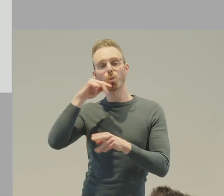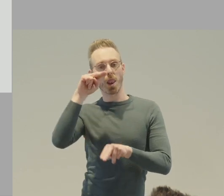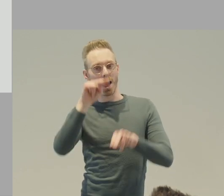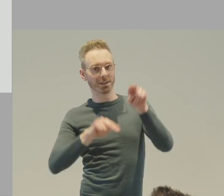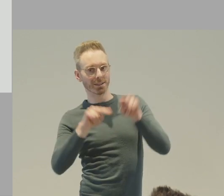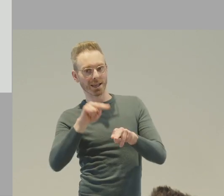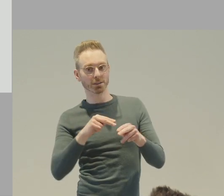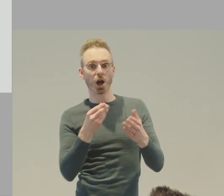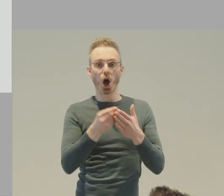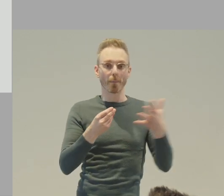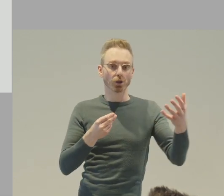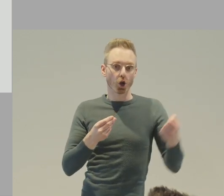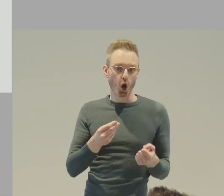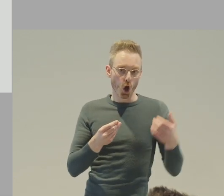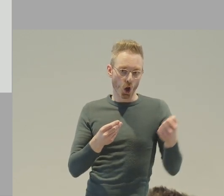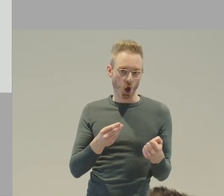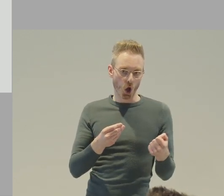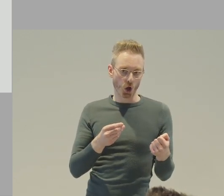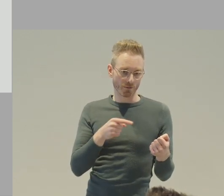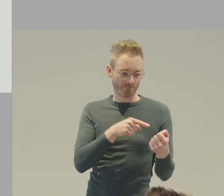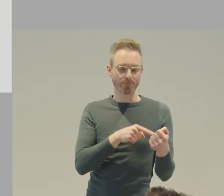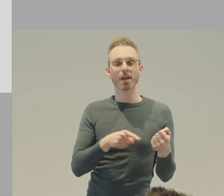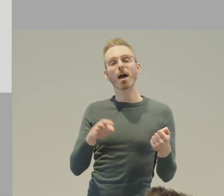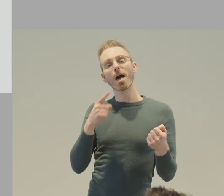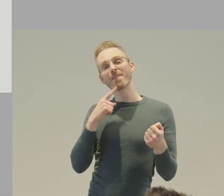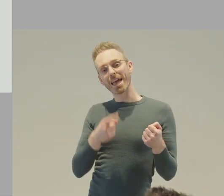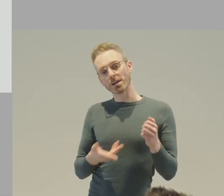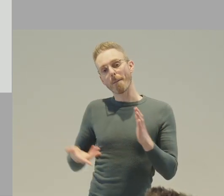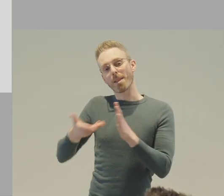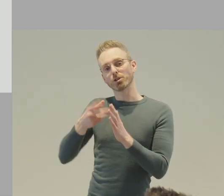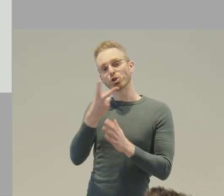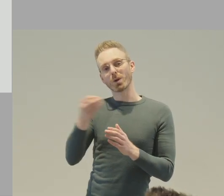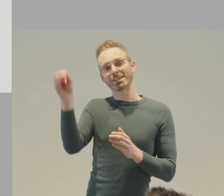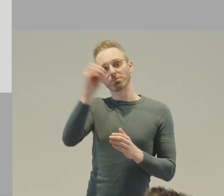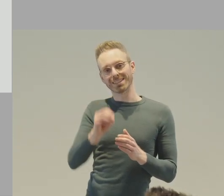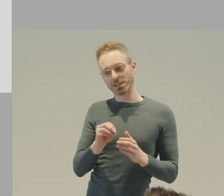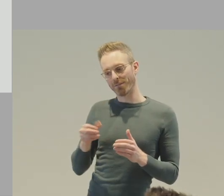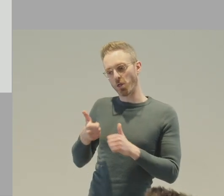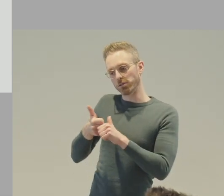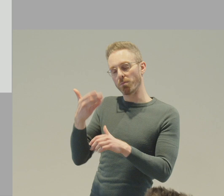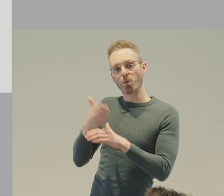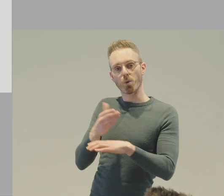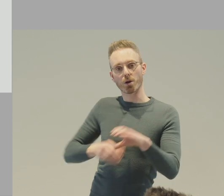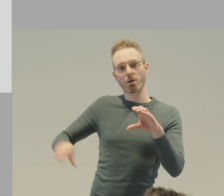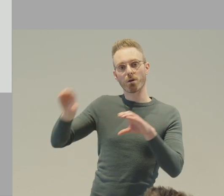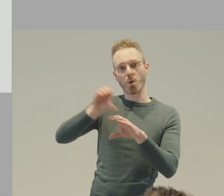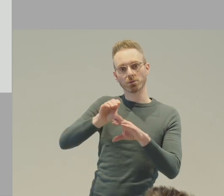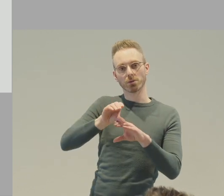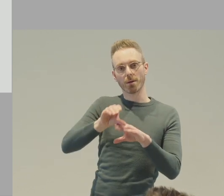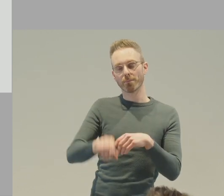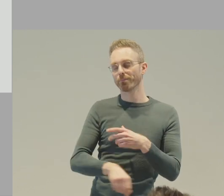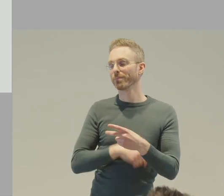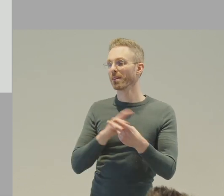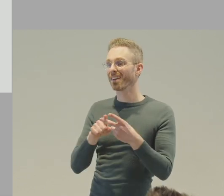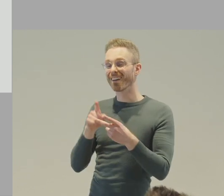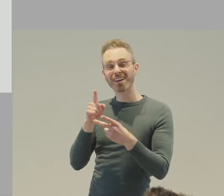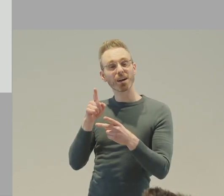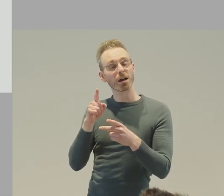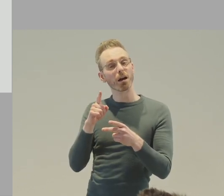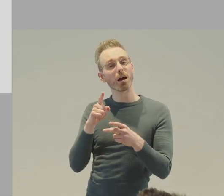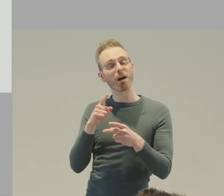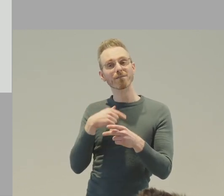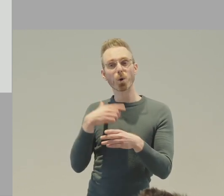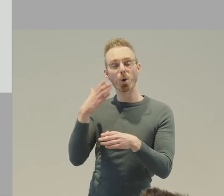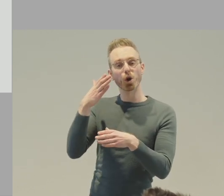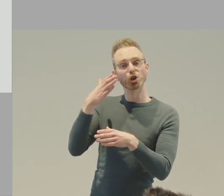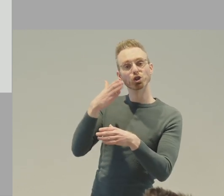for other support workers, there's a higher limit. So for example, for the job coach that I mentioned earlier, that might be, you might get 10 sessions